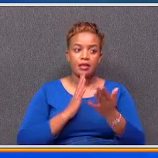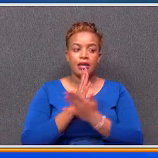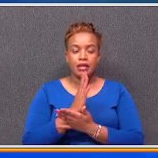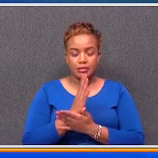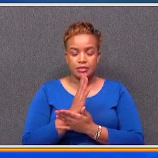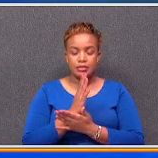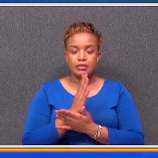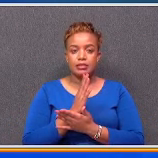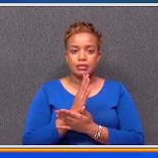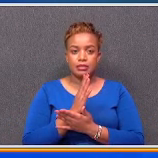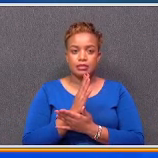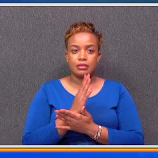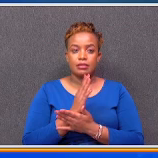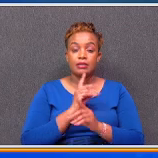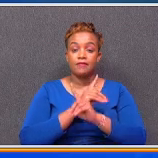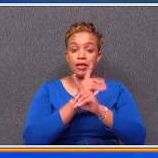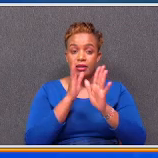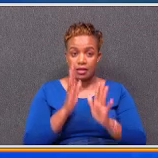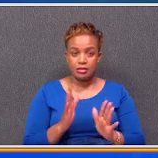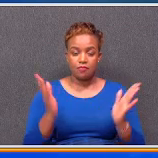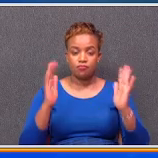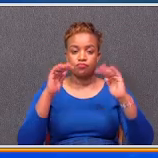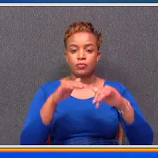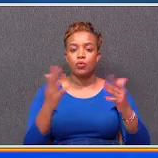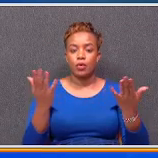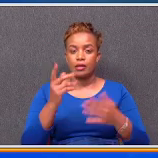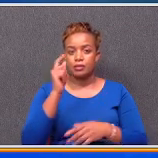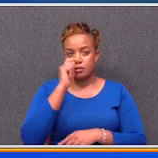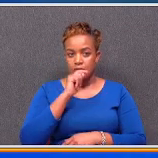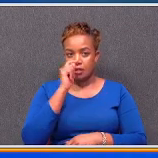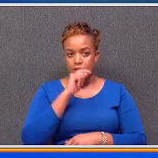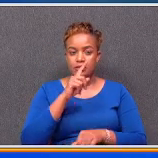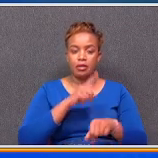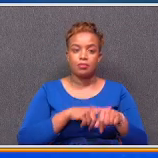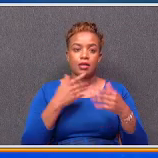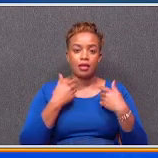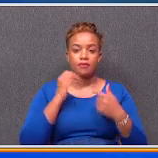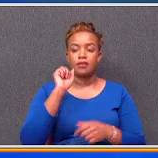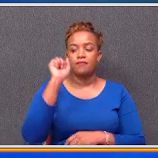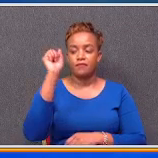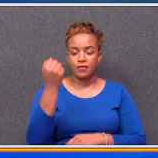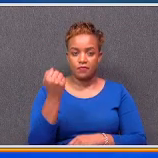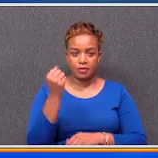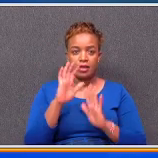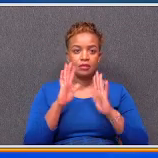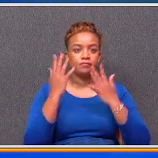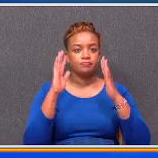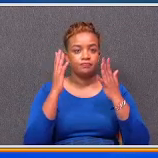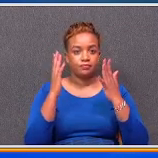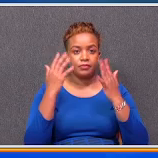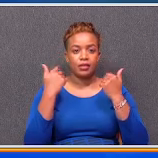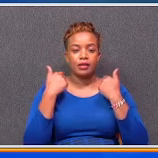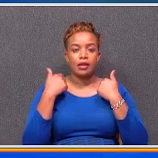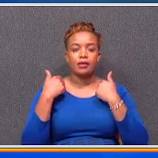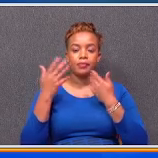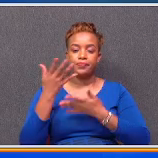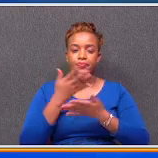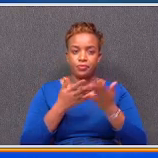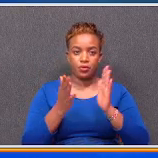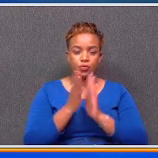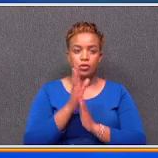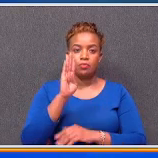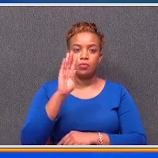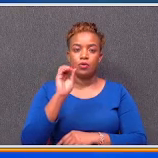have converged in Arusha, Tanzania as they commemorate their fifth anniversary. Floral Mukhi spoke to activist Boniface Mwangi on the role